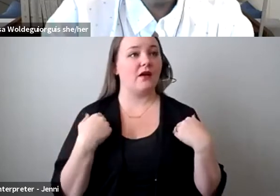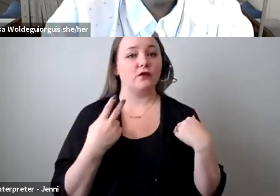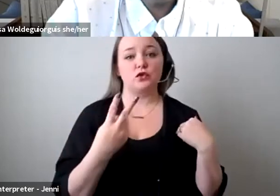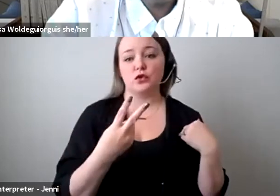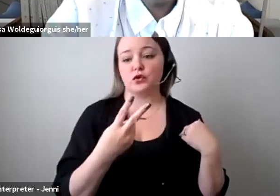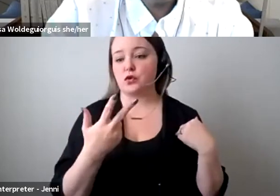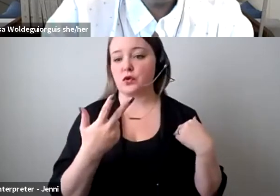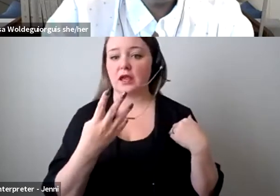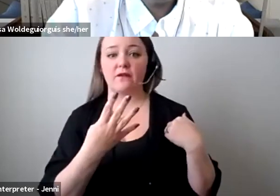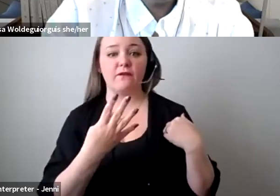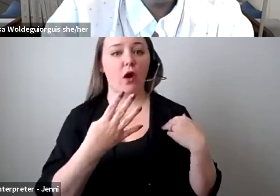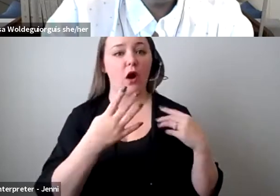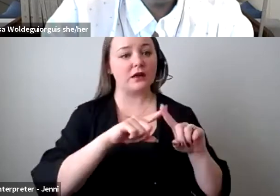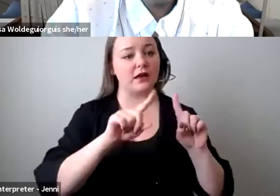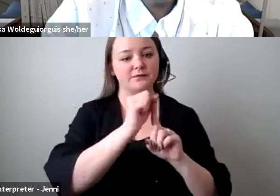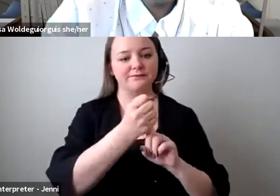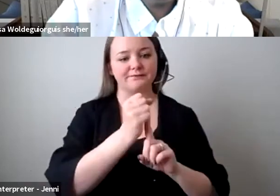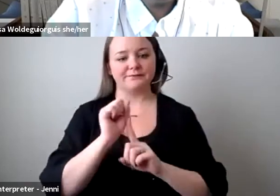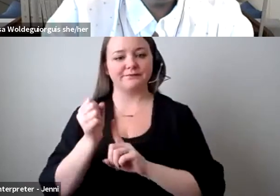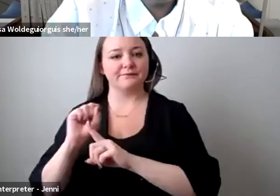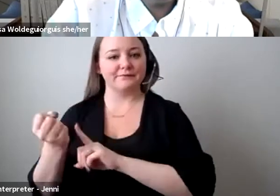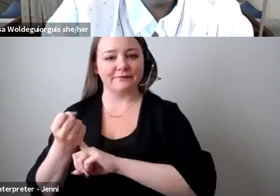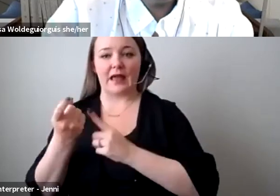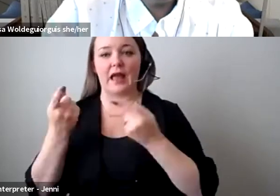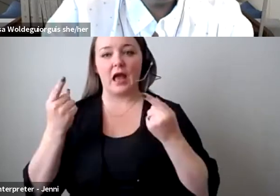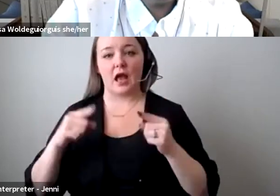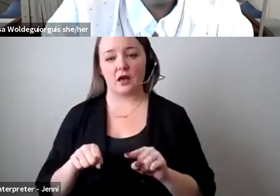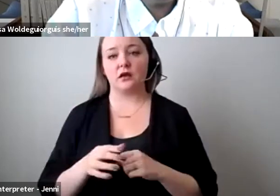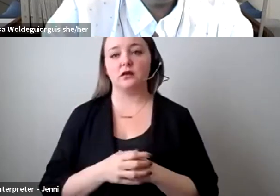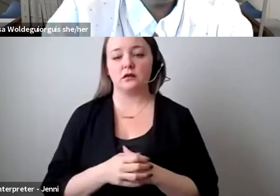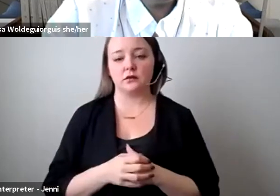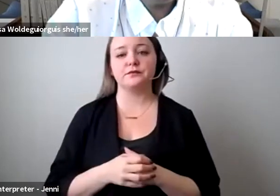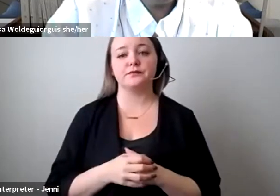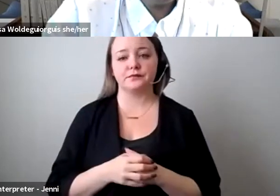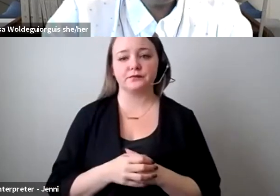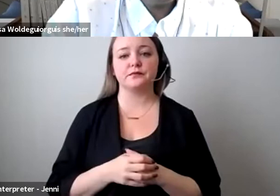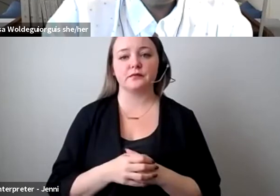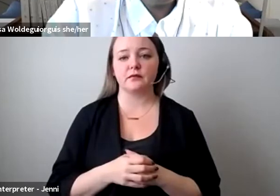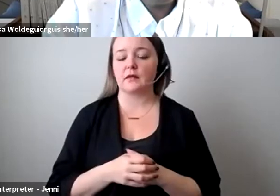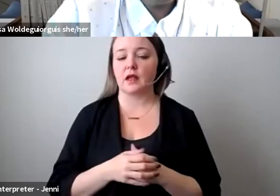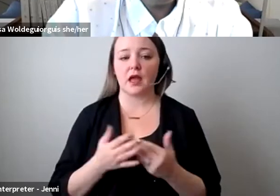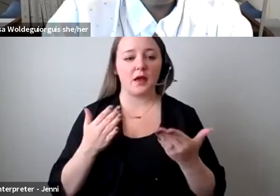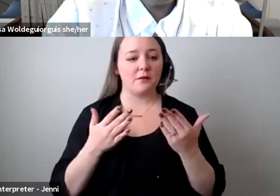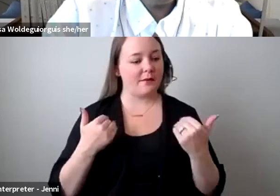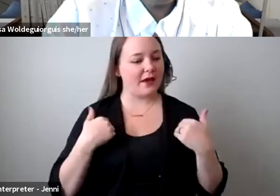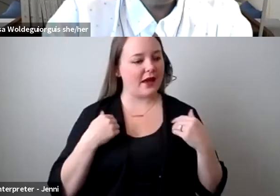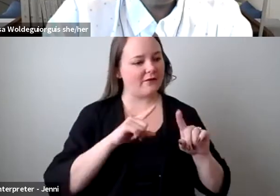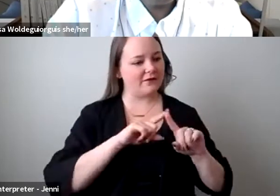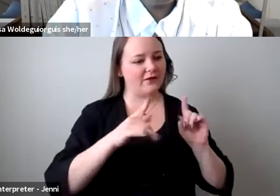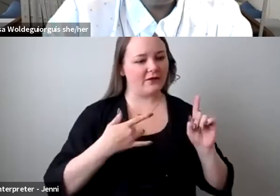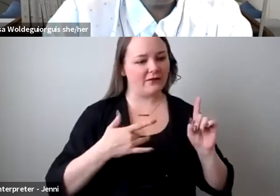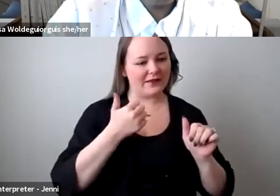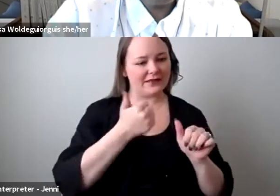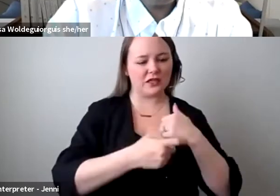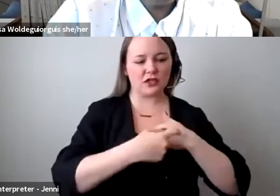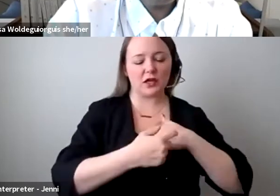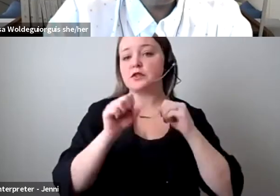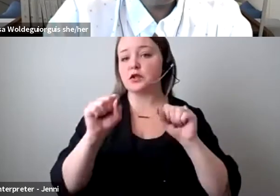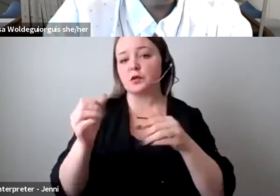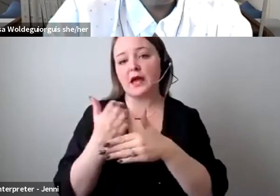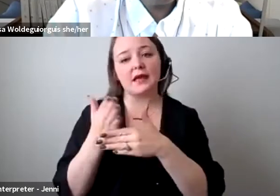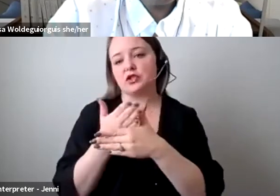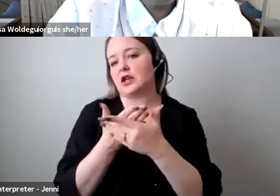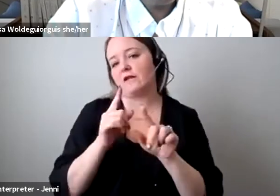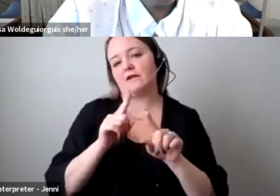incidents, and that might have happened at, you had different feelings at different times. And so you can even share it from